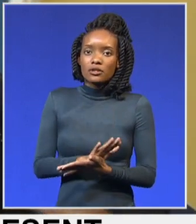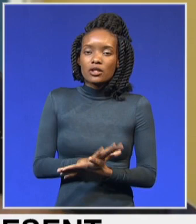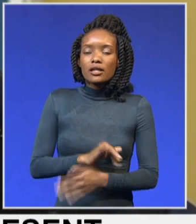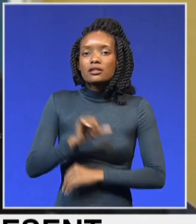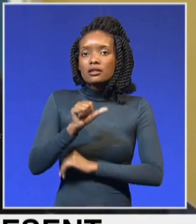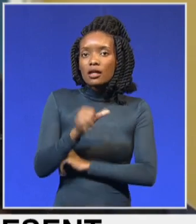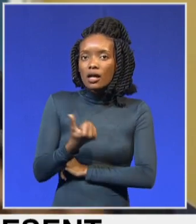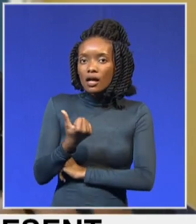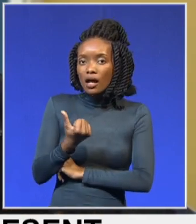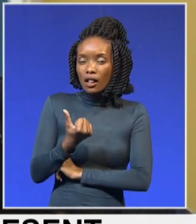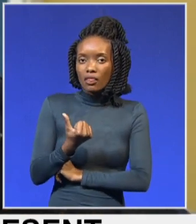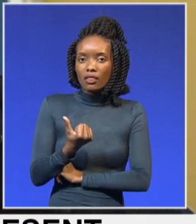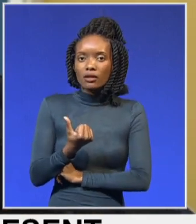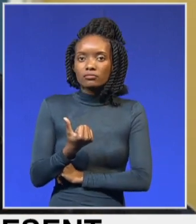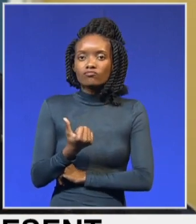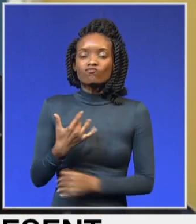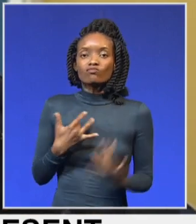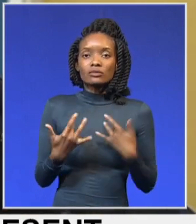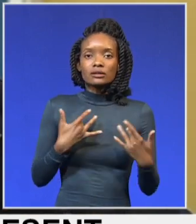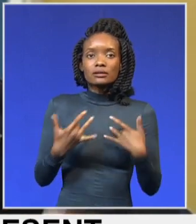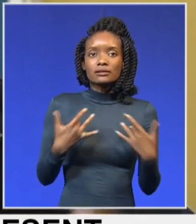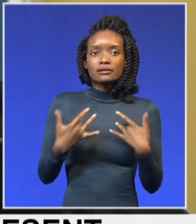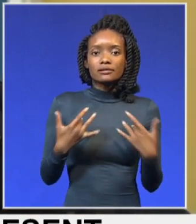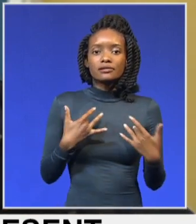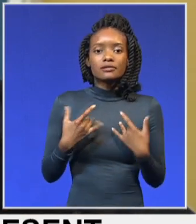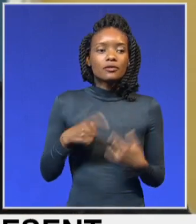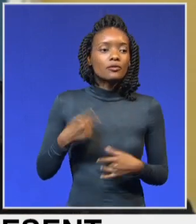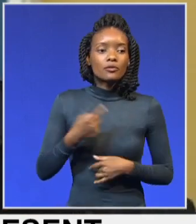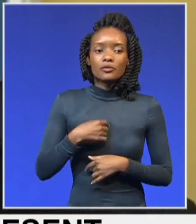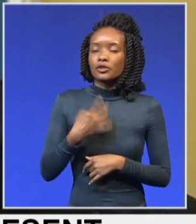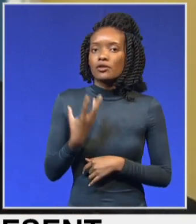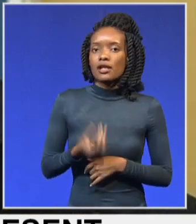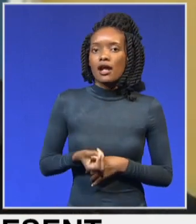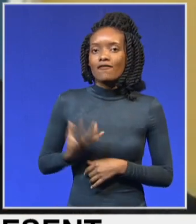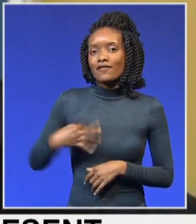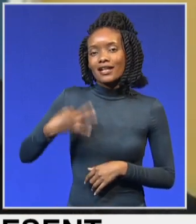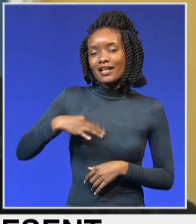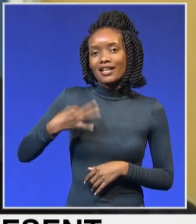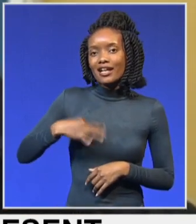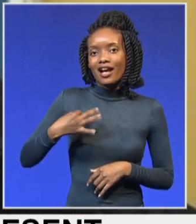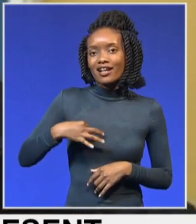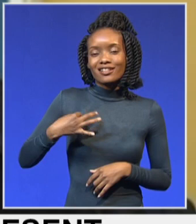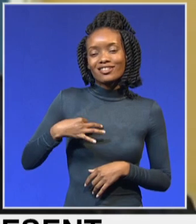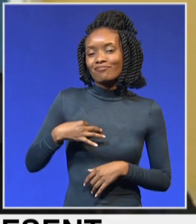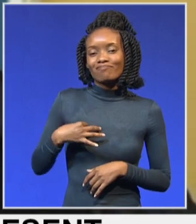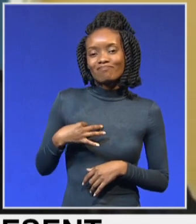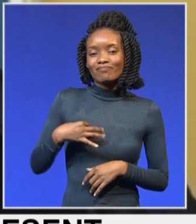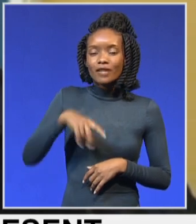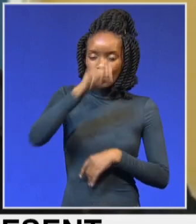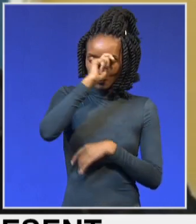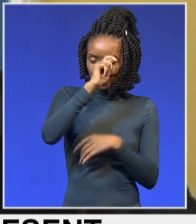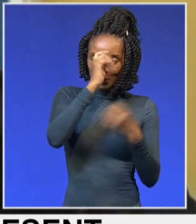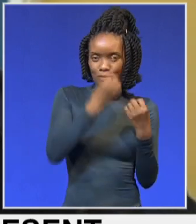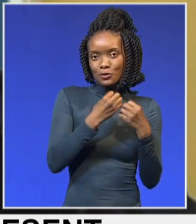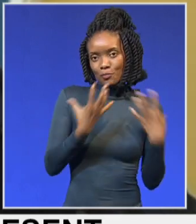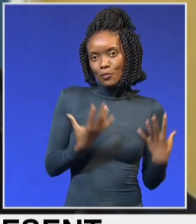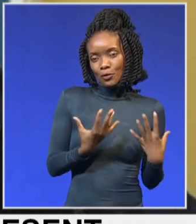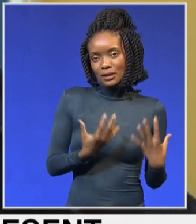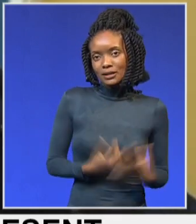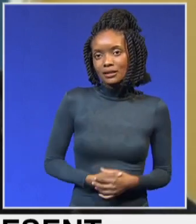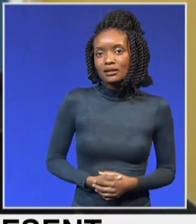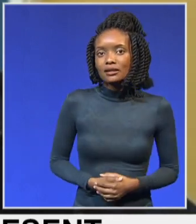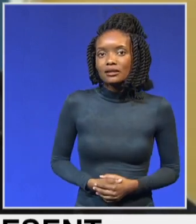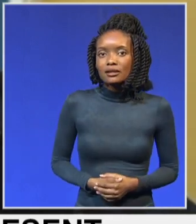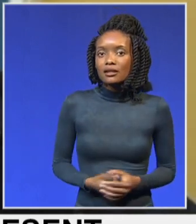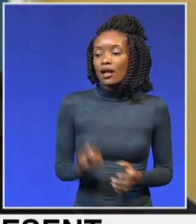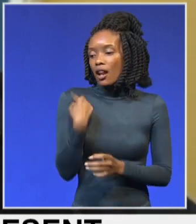was sort of concerning, we didn't have a lot of girls that participated in robotics. And